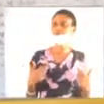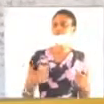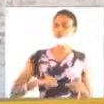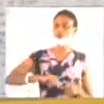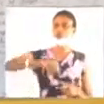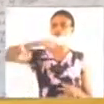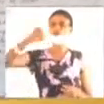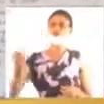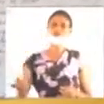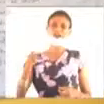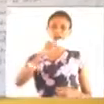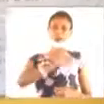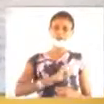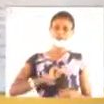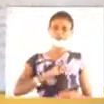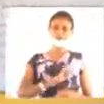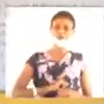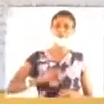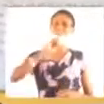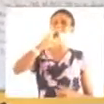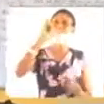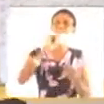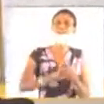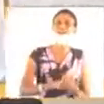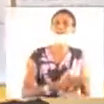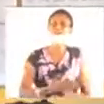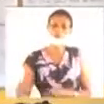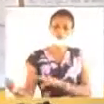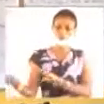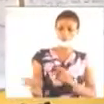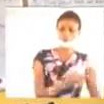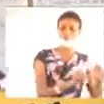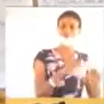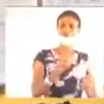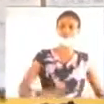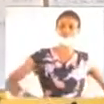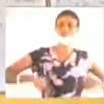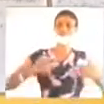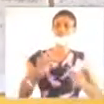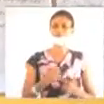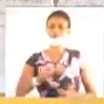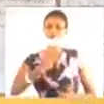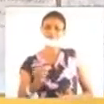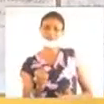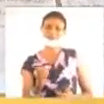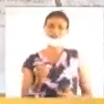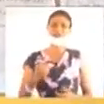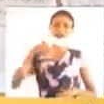drugs, they take risks that are dangerous to their